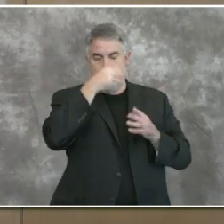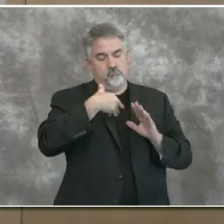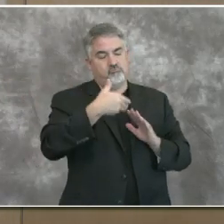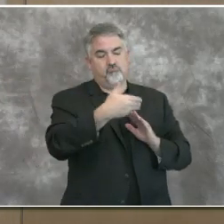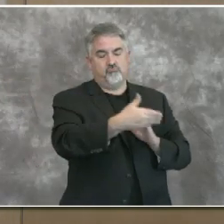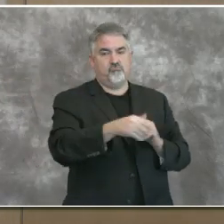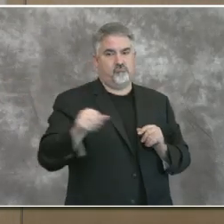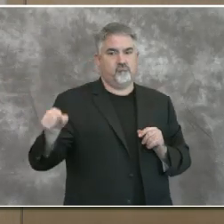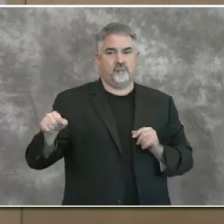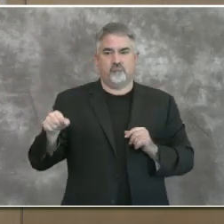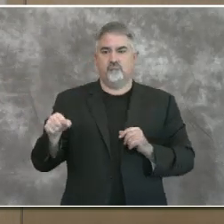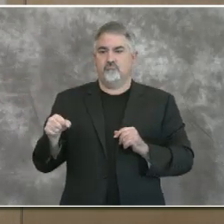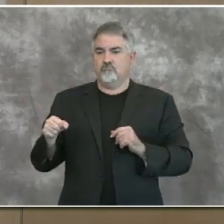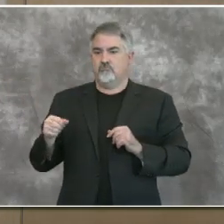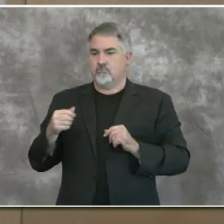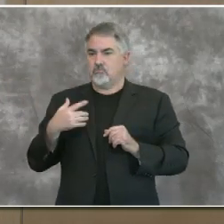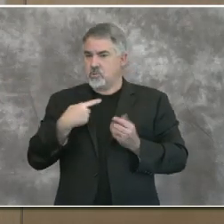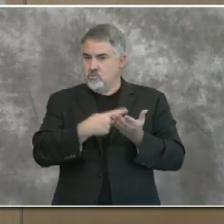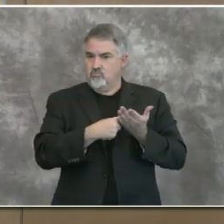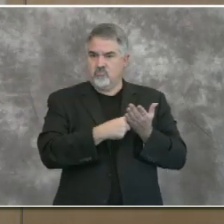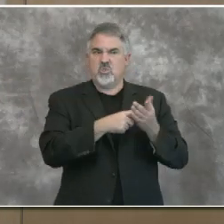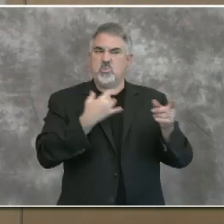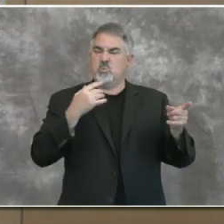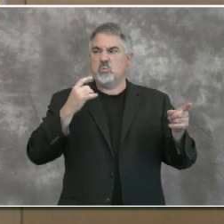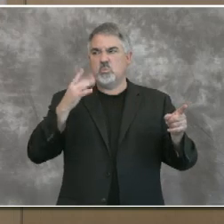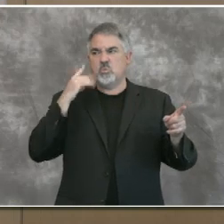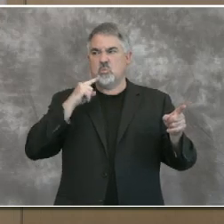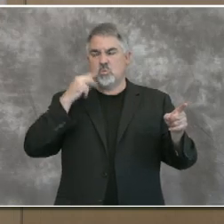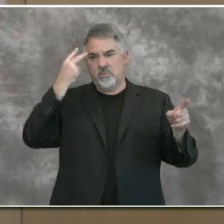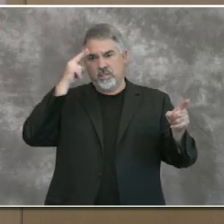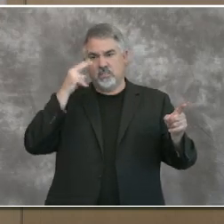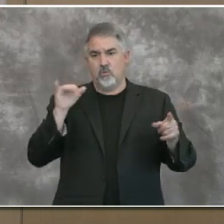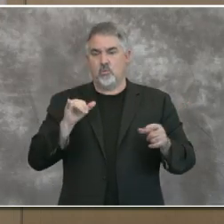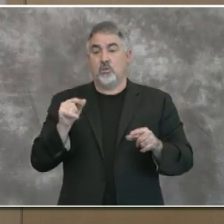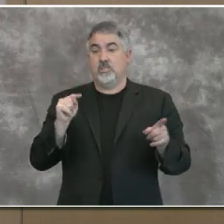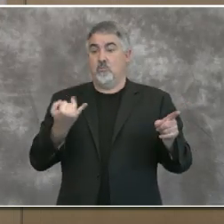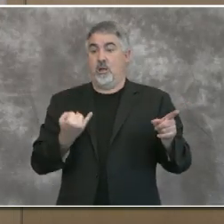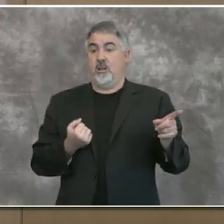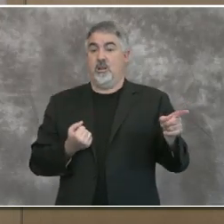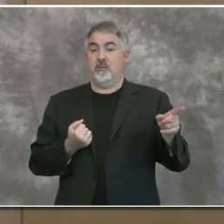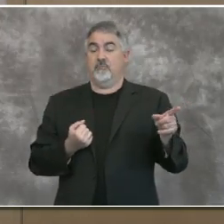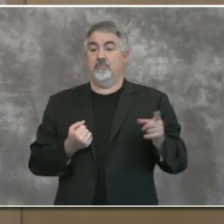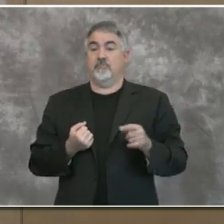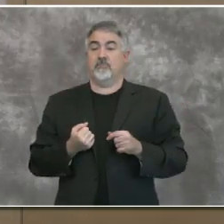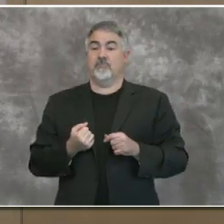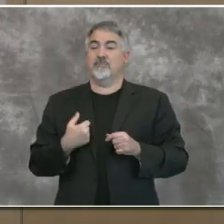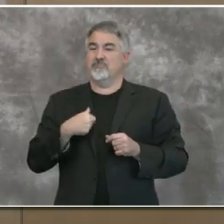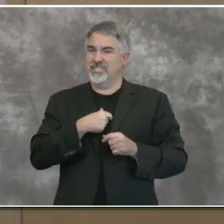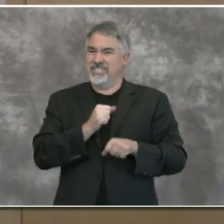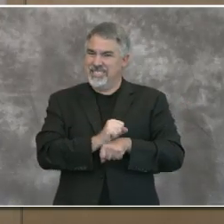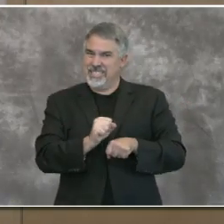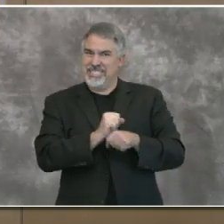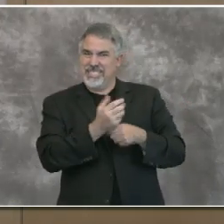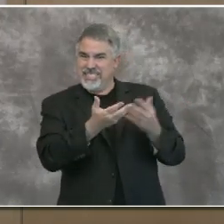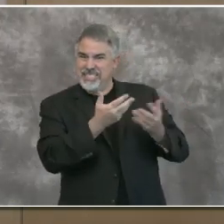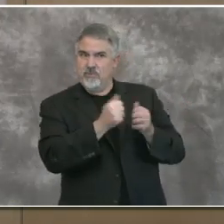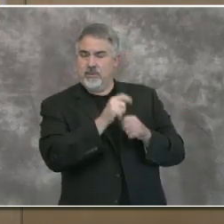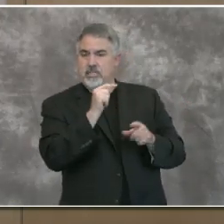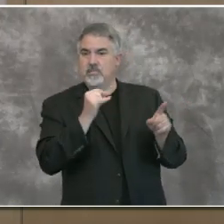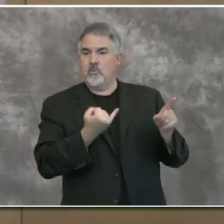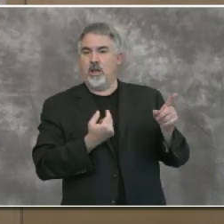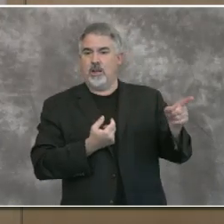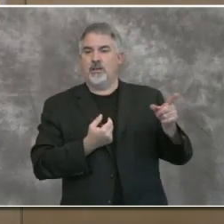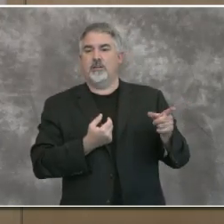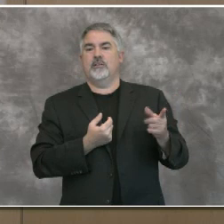very sensitive to what's going on in Tijuana and are trying to work together where